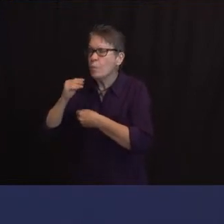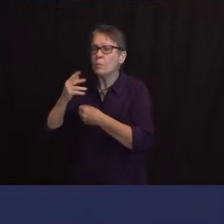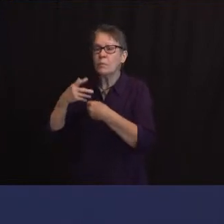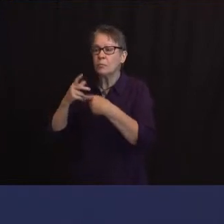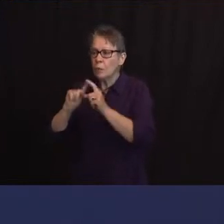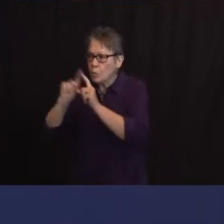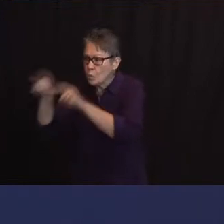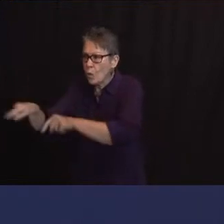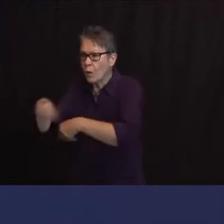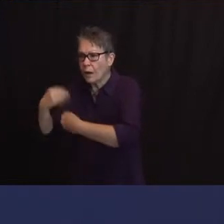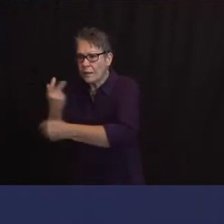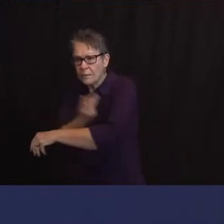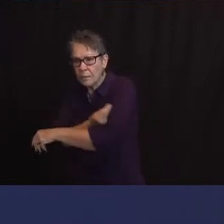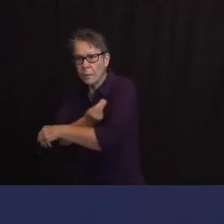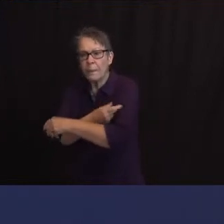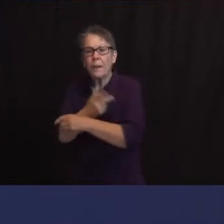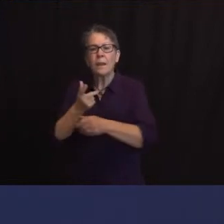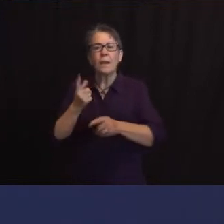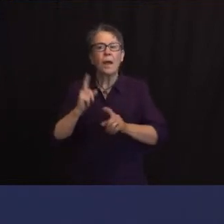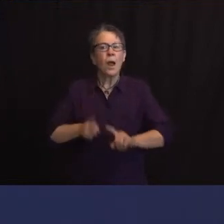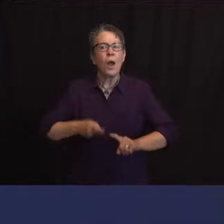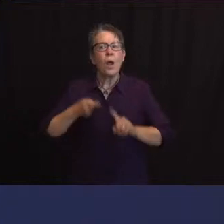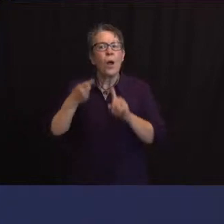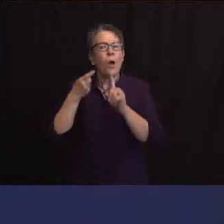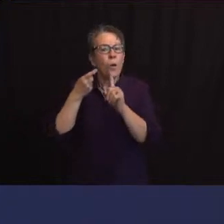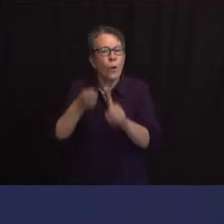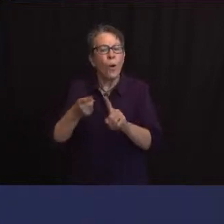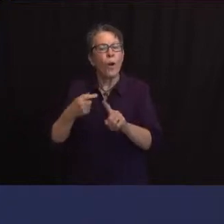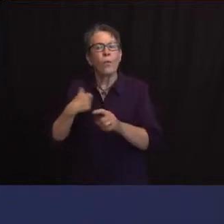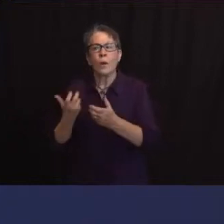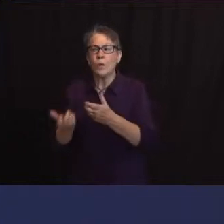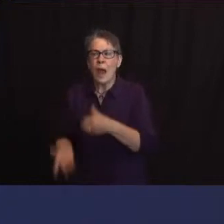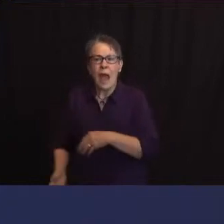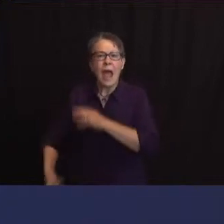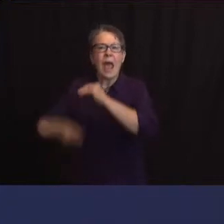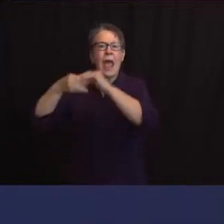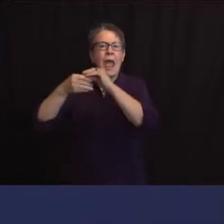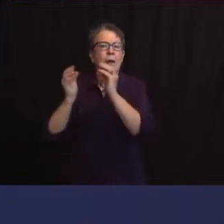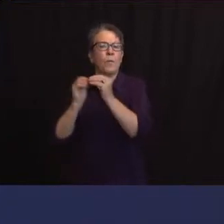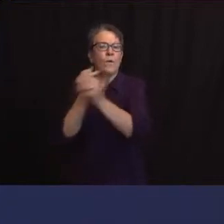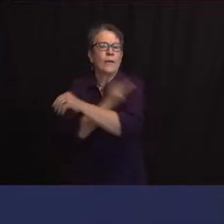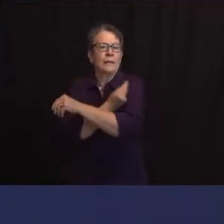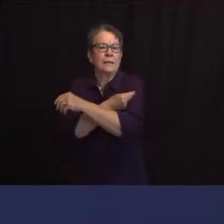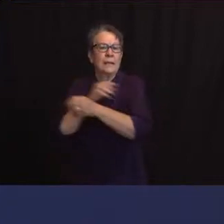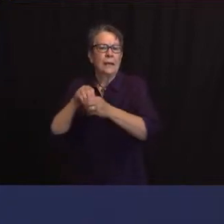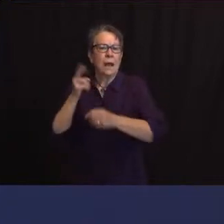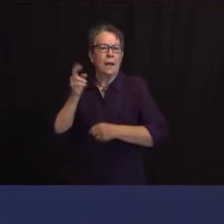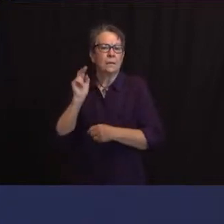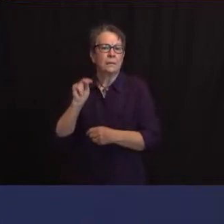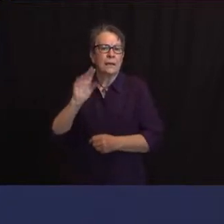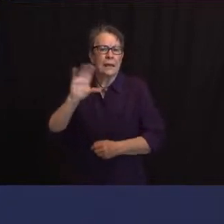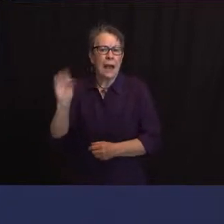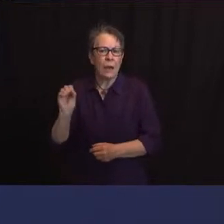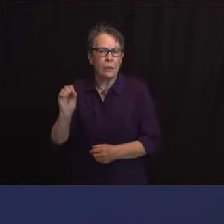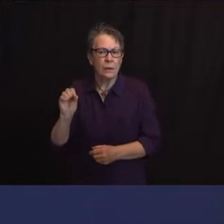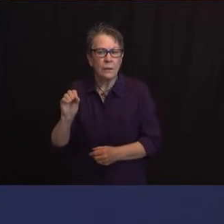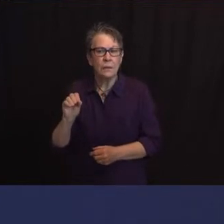see those numbers come into a meaningfully better place. Judy, any more on variants, the amount of testing we're